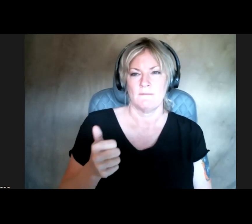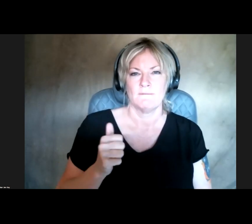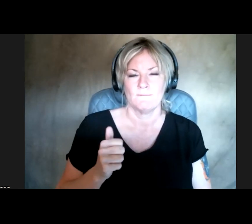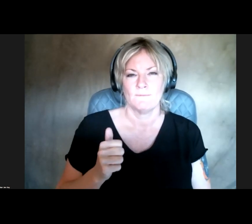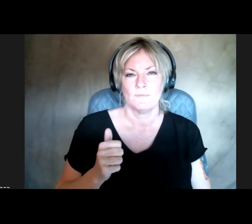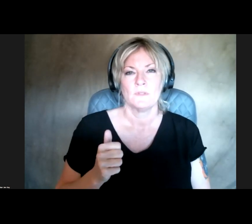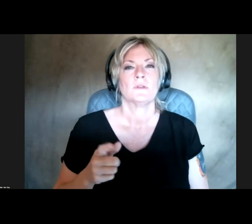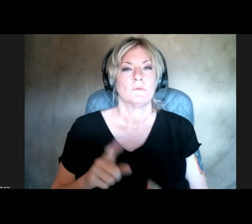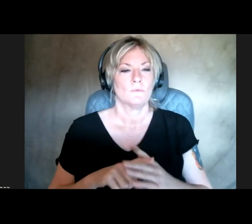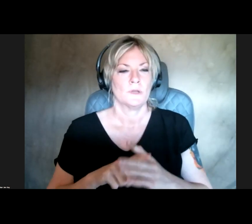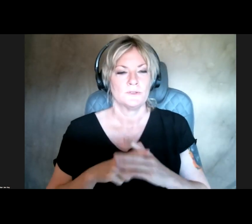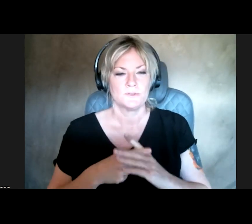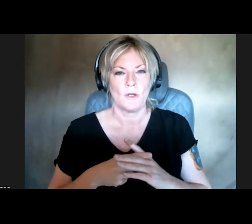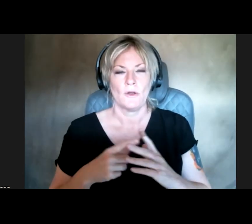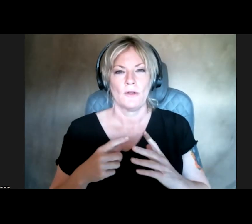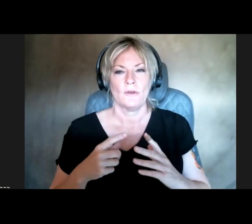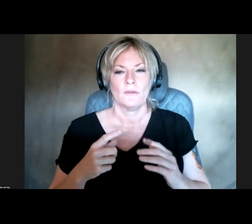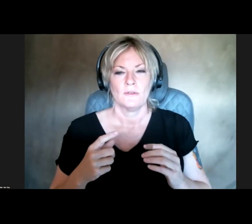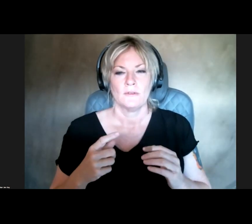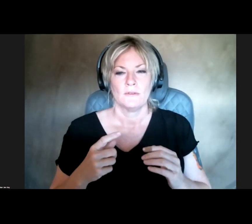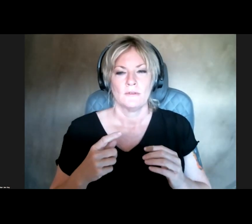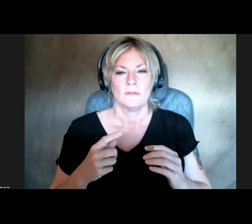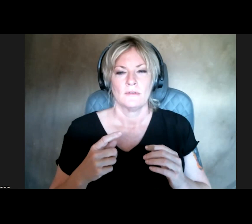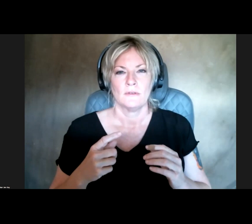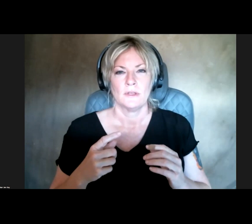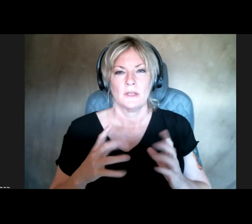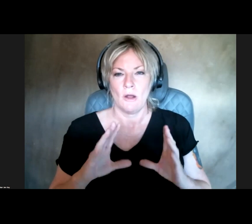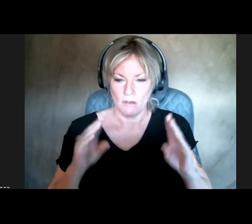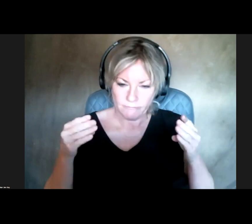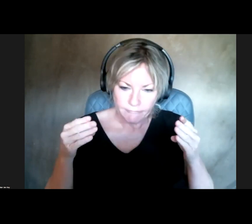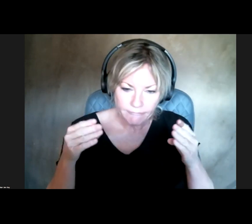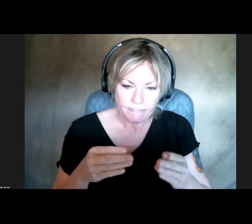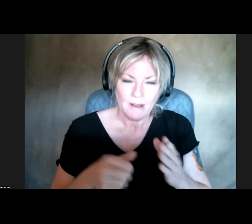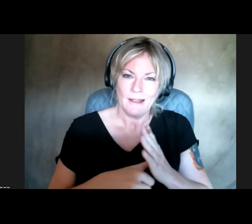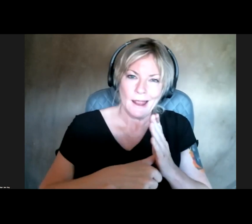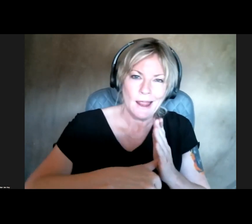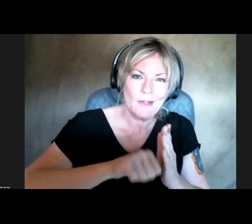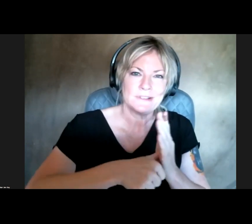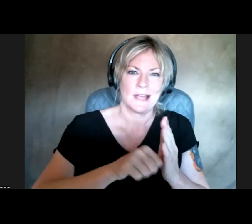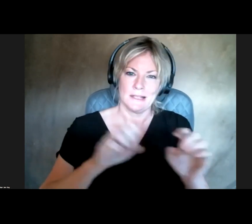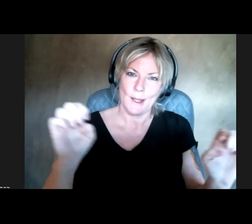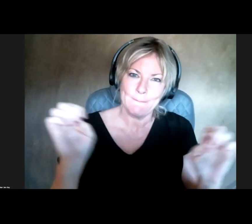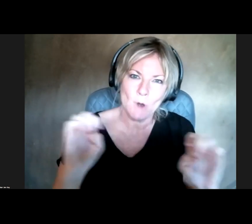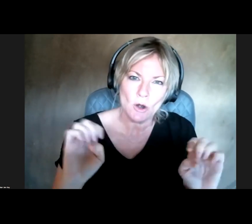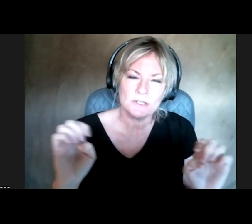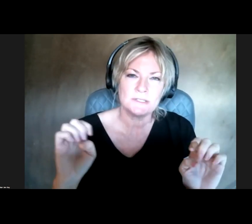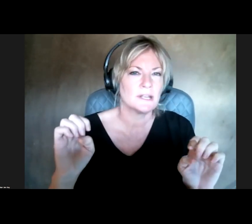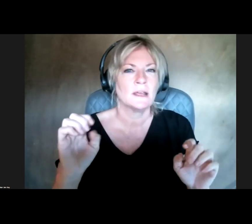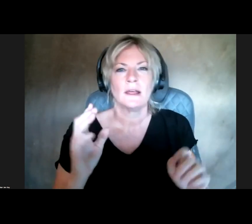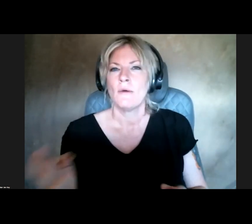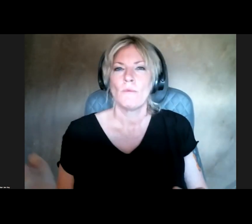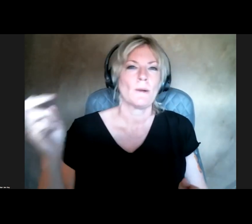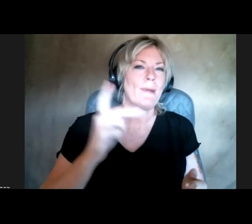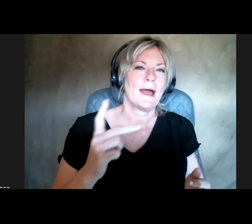Once we start down the path of overly focusing on emergency, we are right back to reinforcing where we're